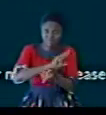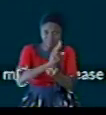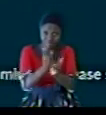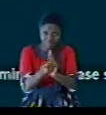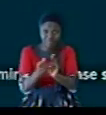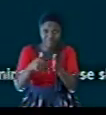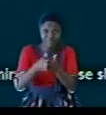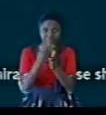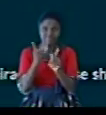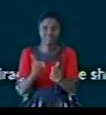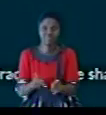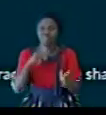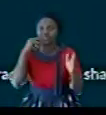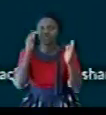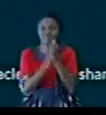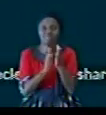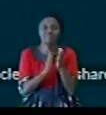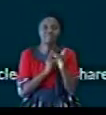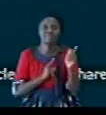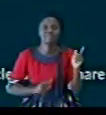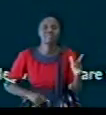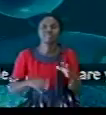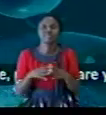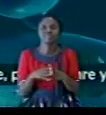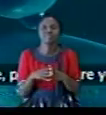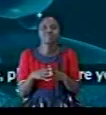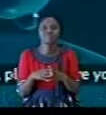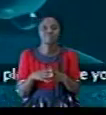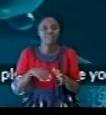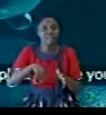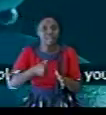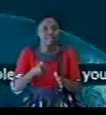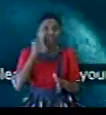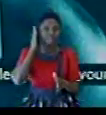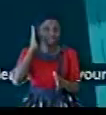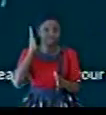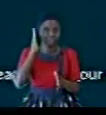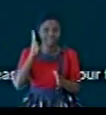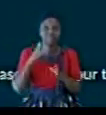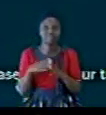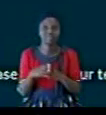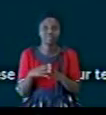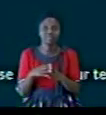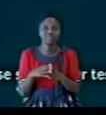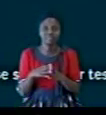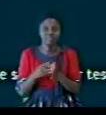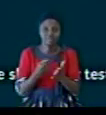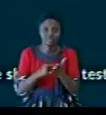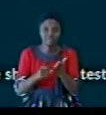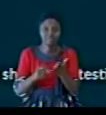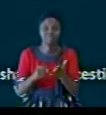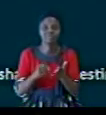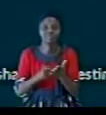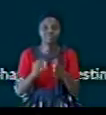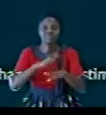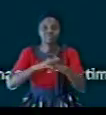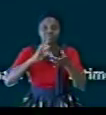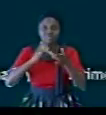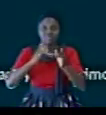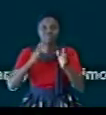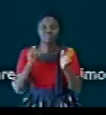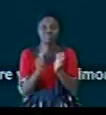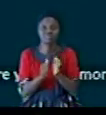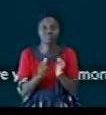We also have this from David So James. David wrote on YouTube that during